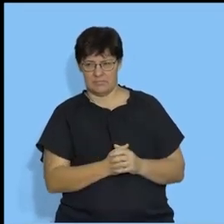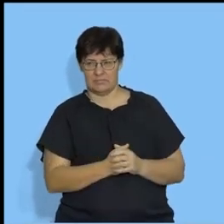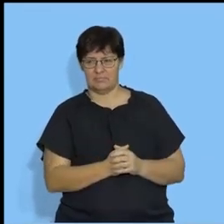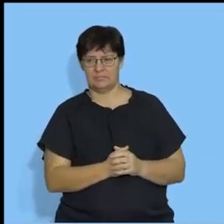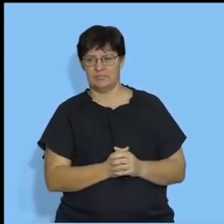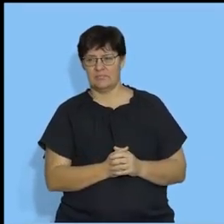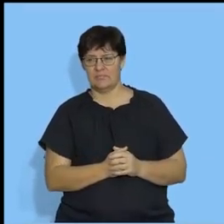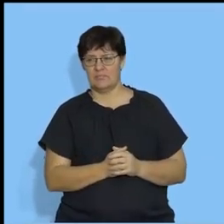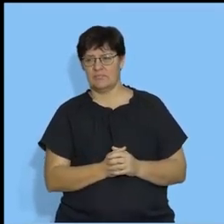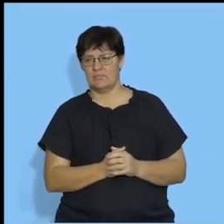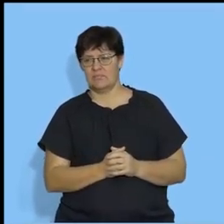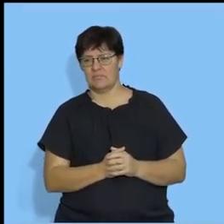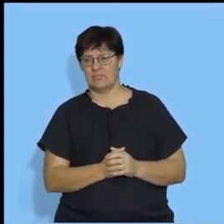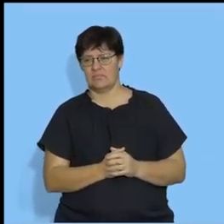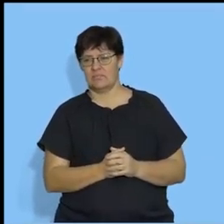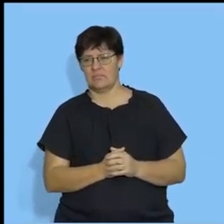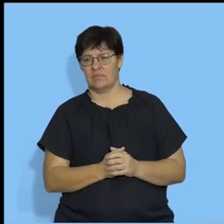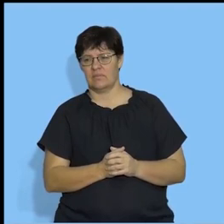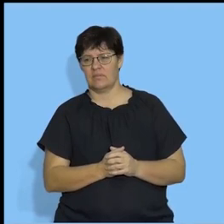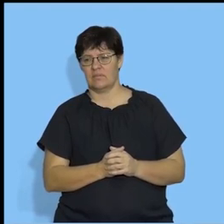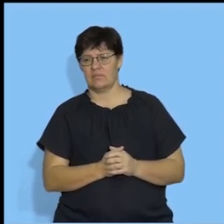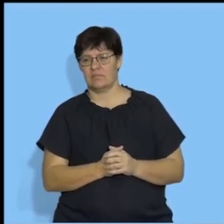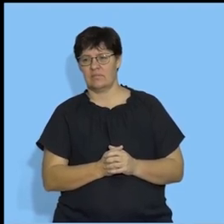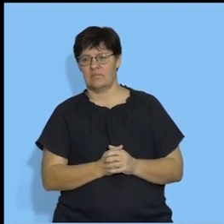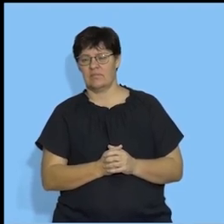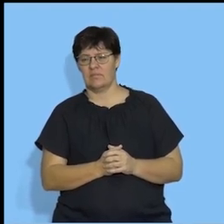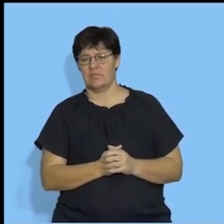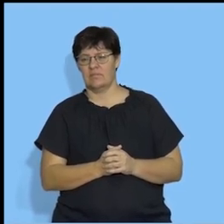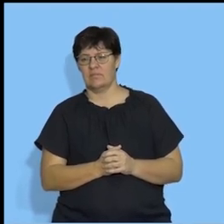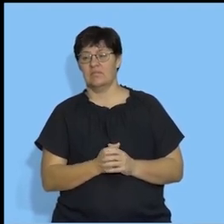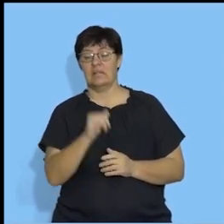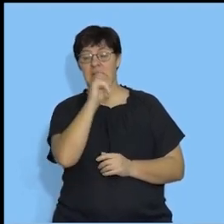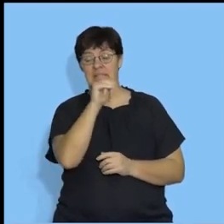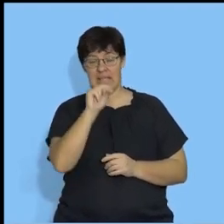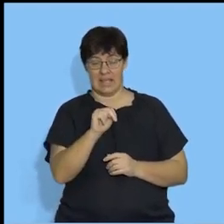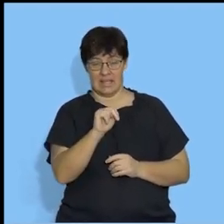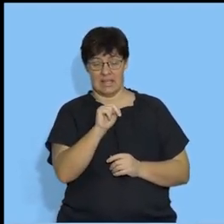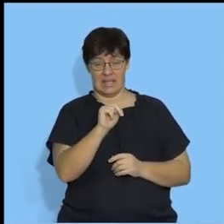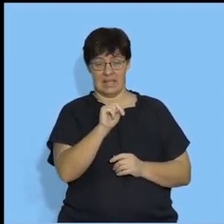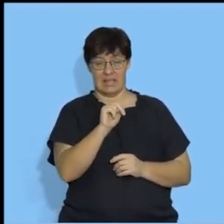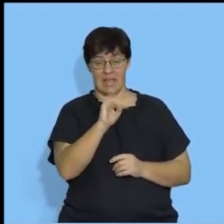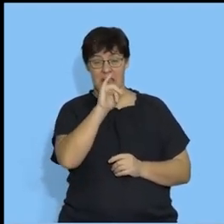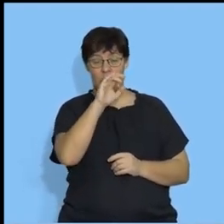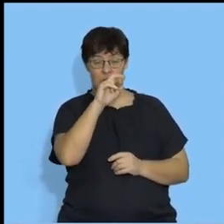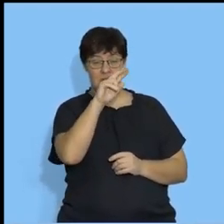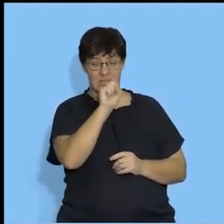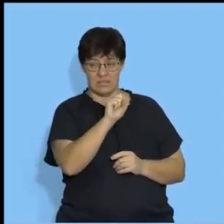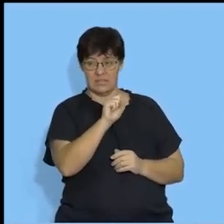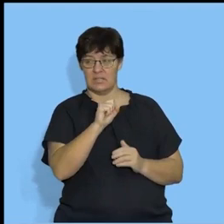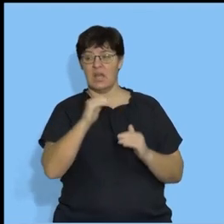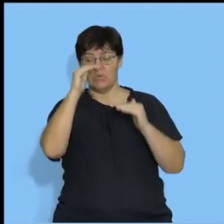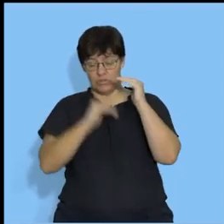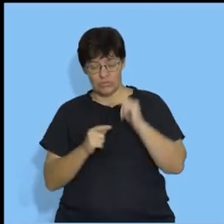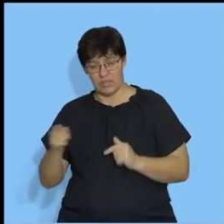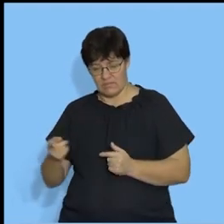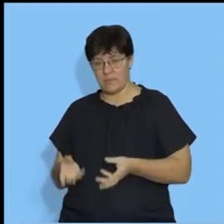This is what we are saying, okay? Zinc ions are actually reduced to give us zinc